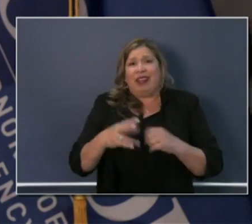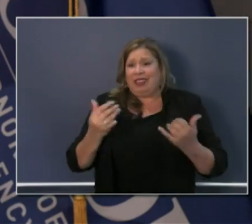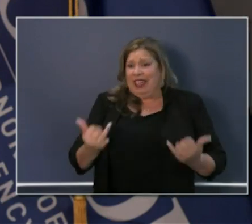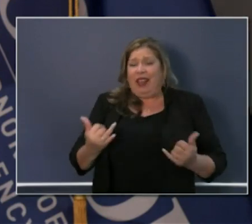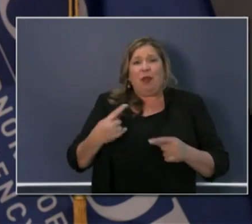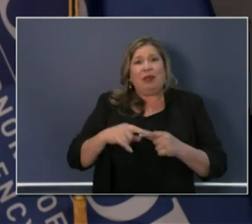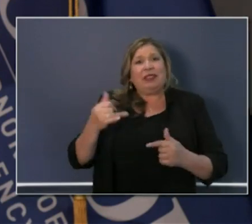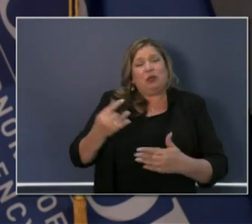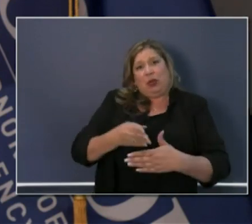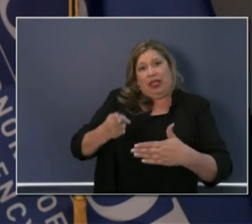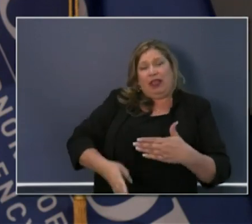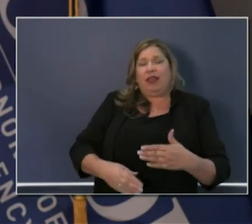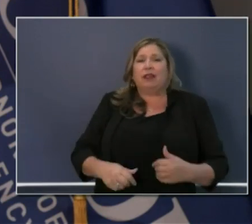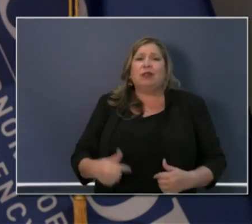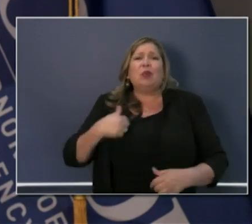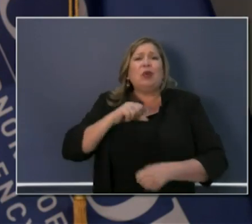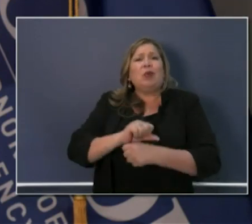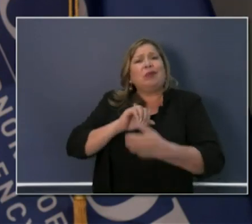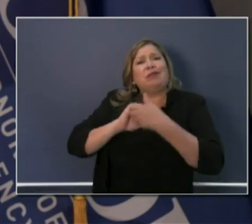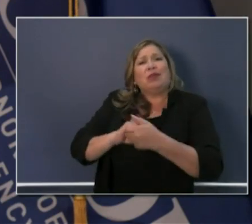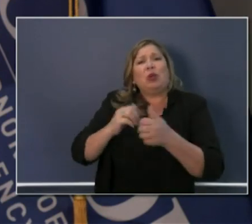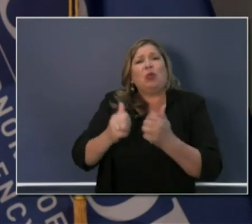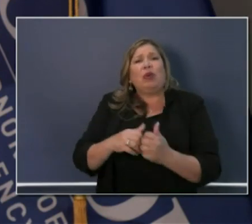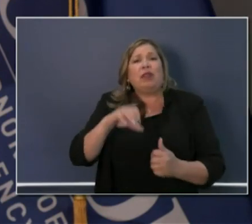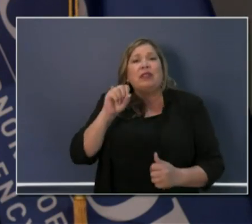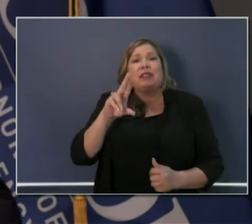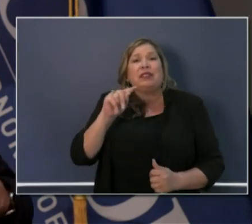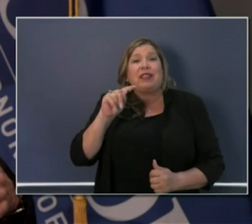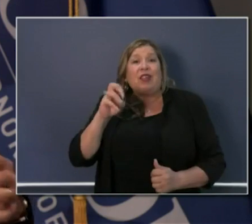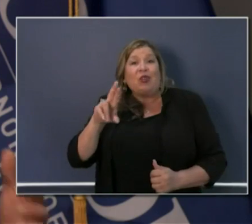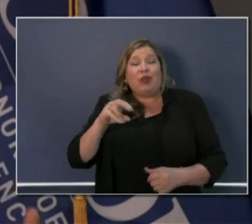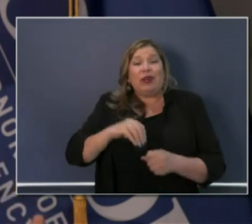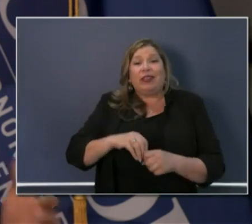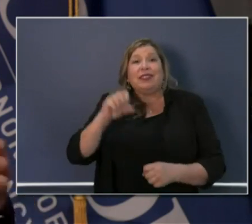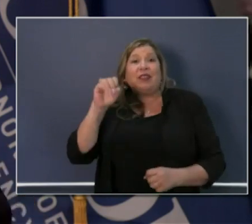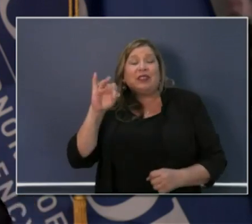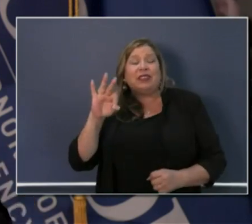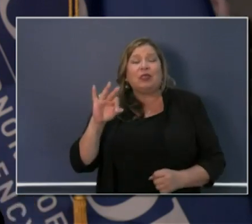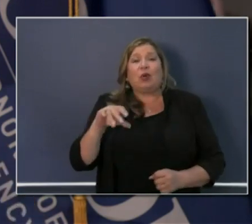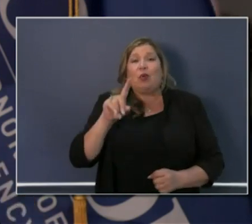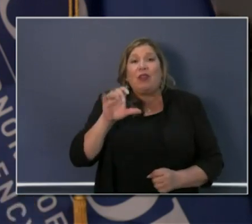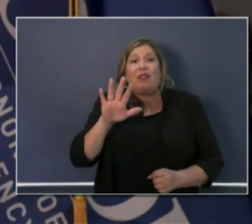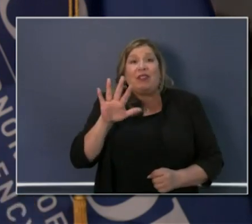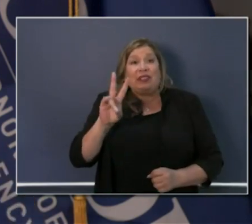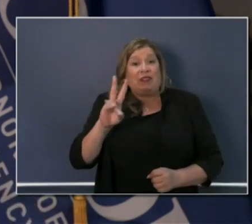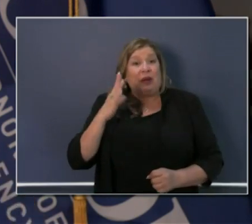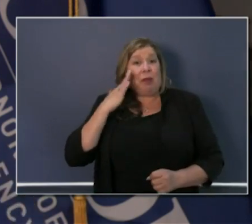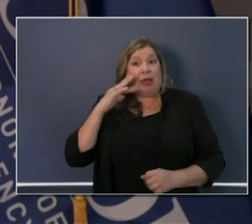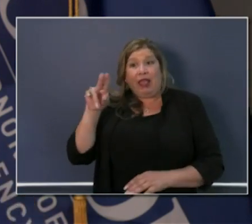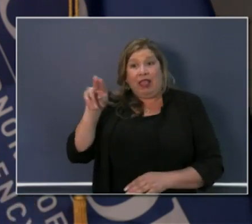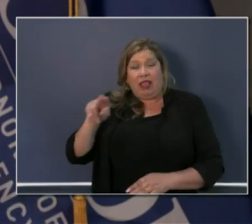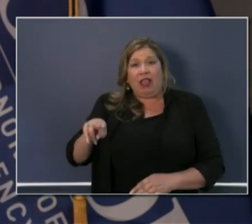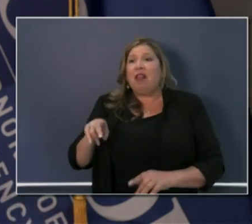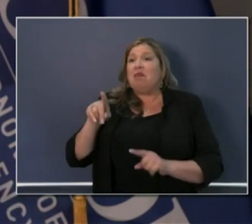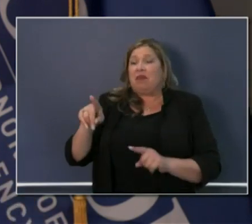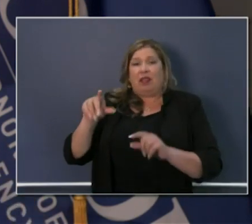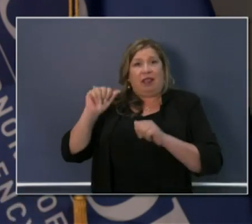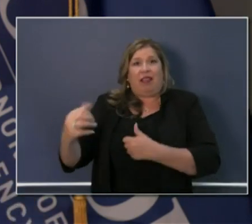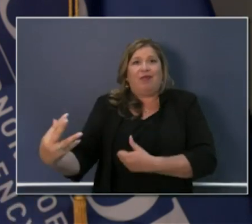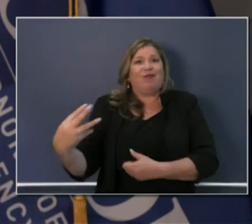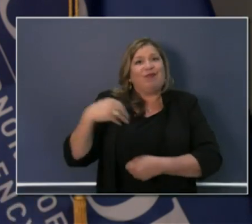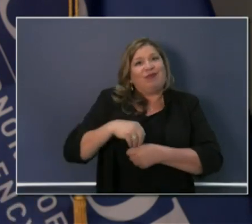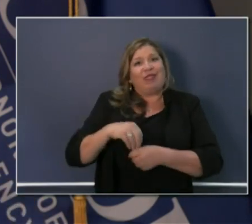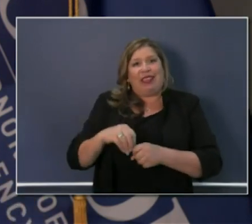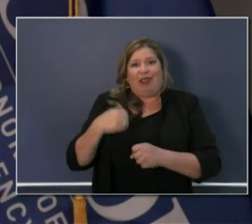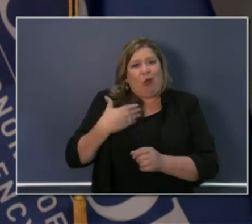with our Sutter affiliate, CPMC, in San Francisco, 157 beds. We now have a term sheet to bring into our